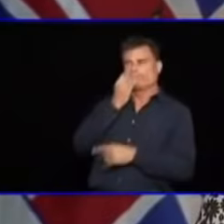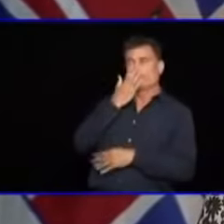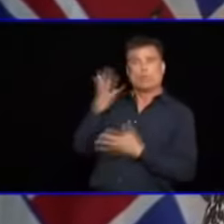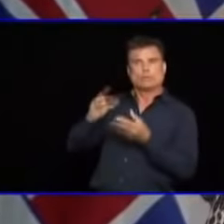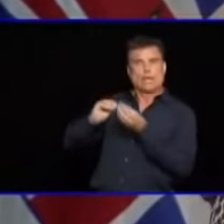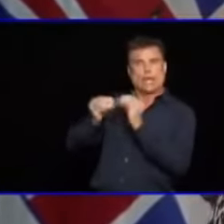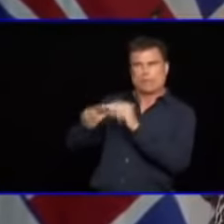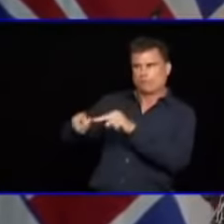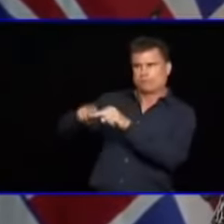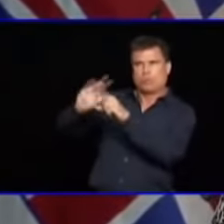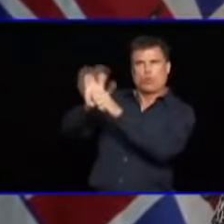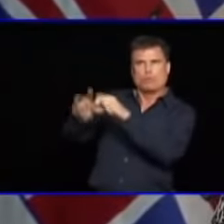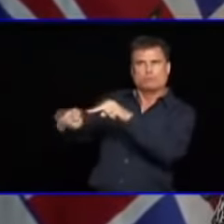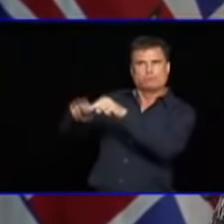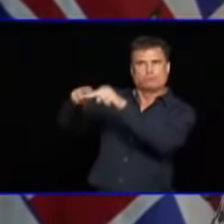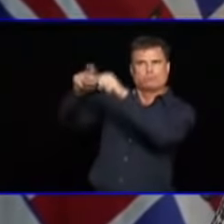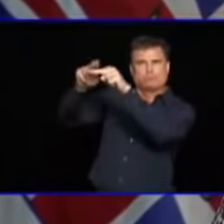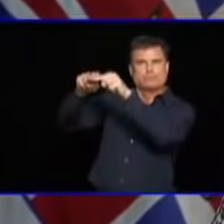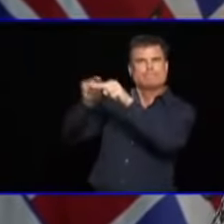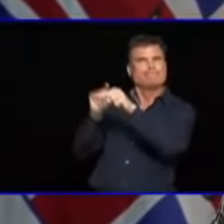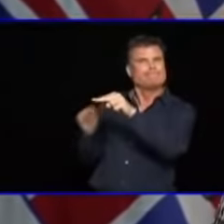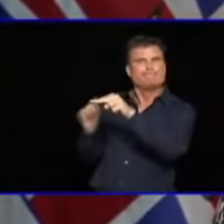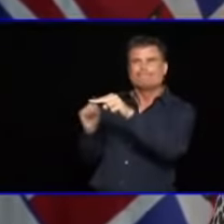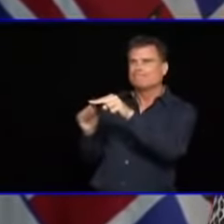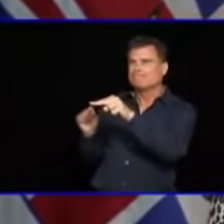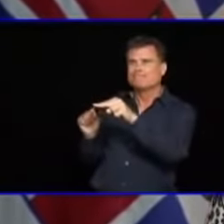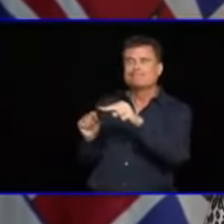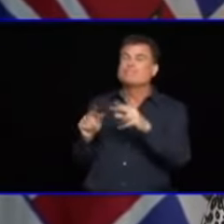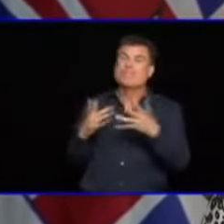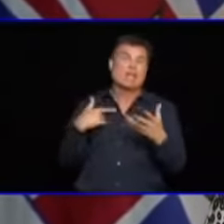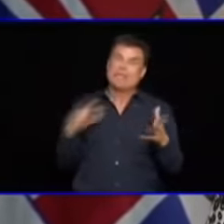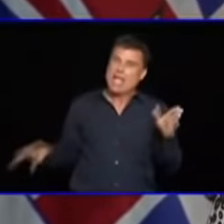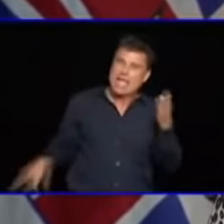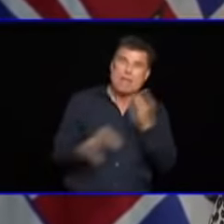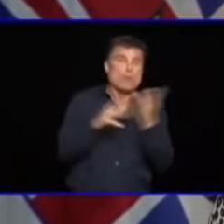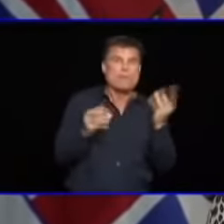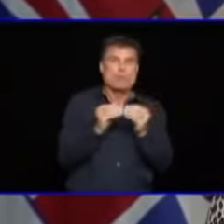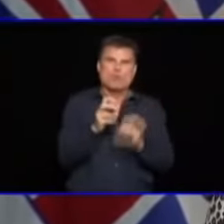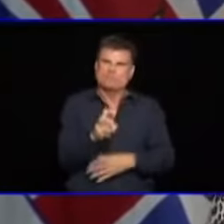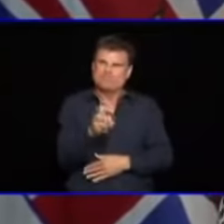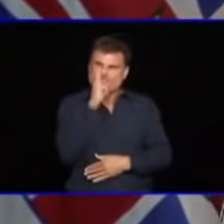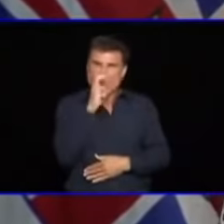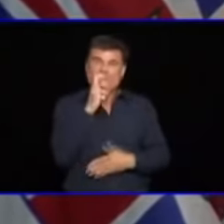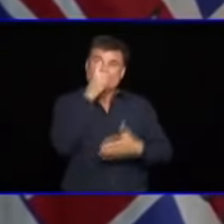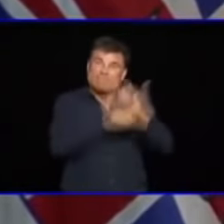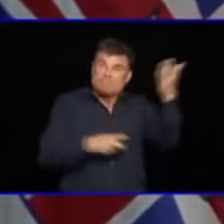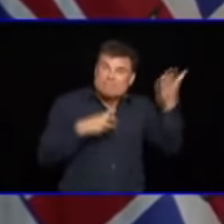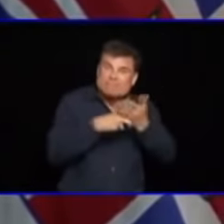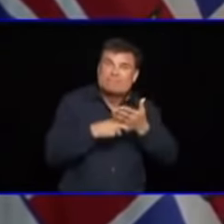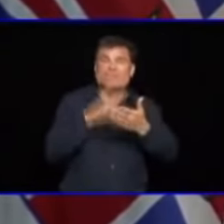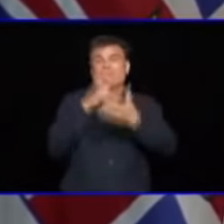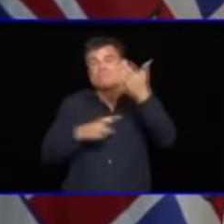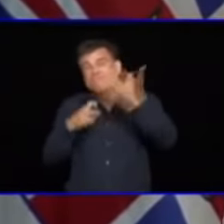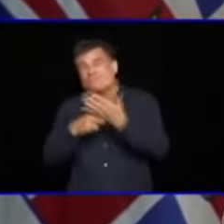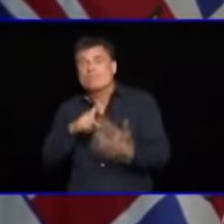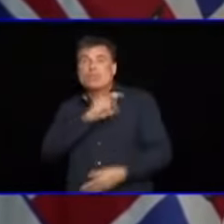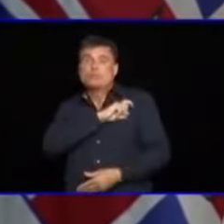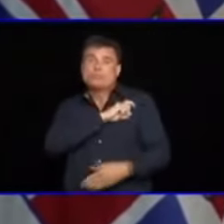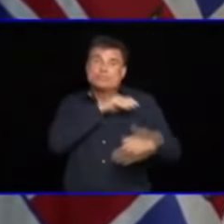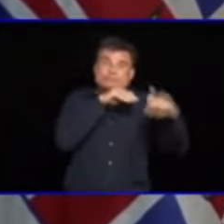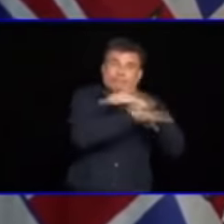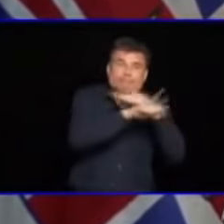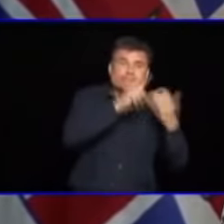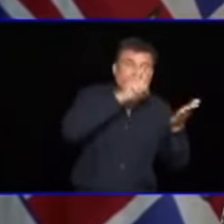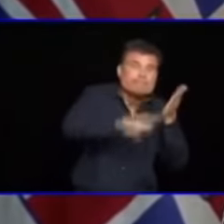that has helped a little bit, I think, in getting people the message. But I also want to say, you know, it